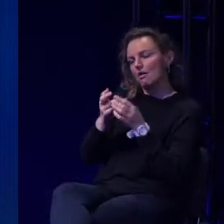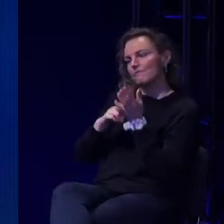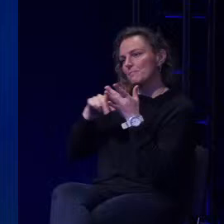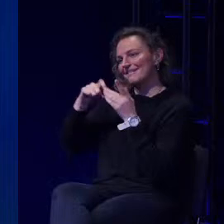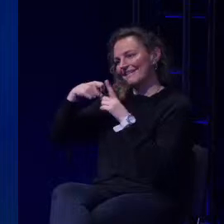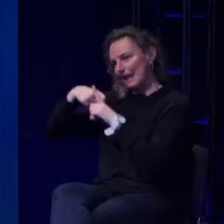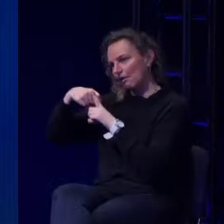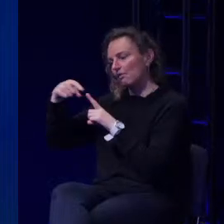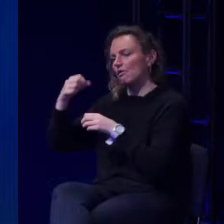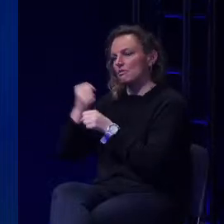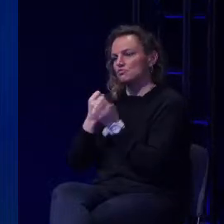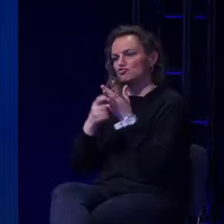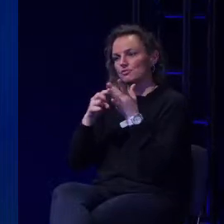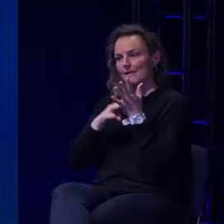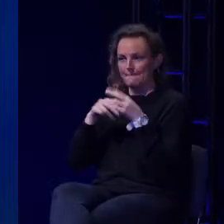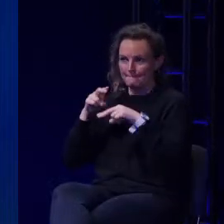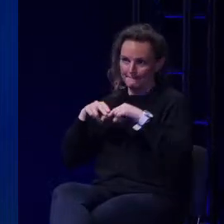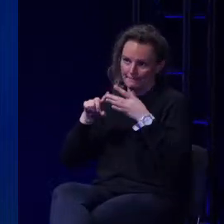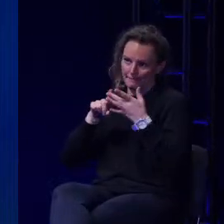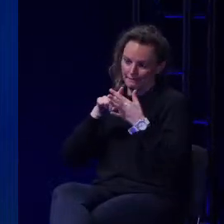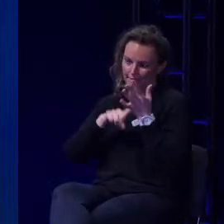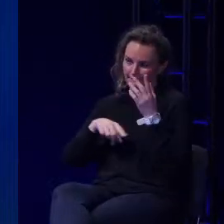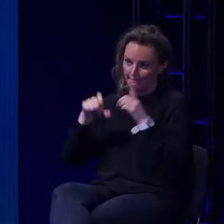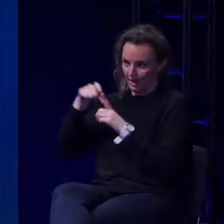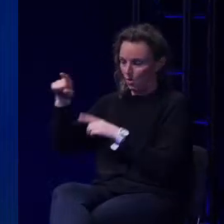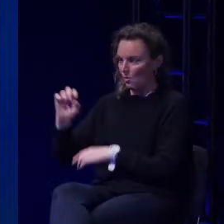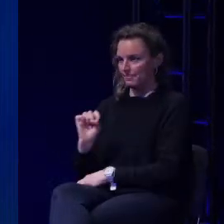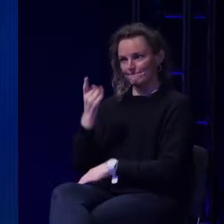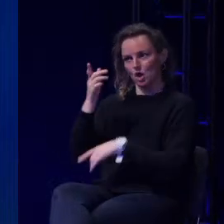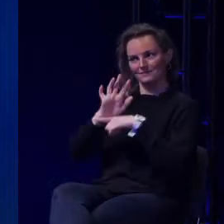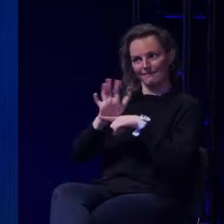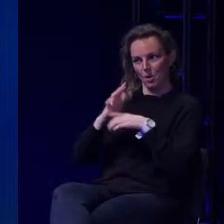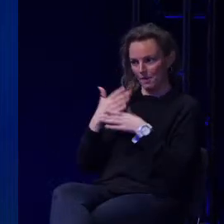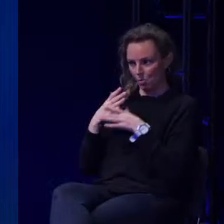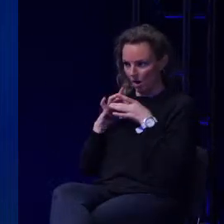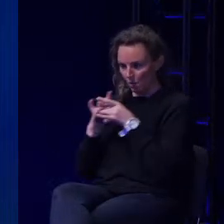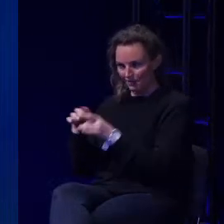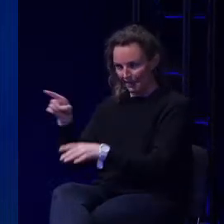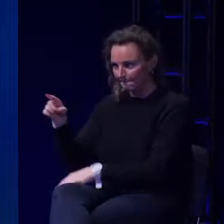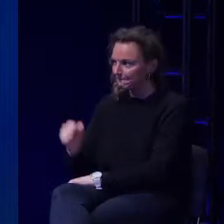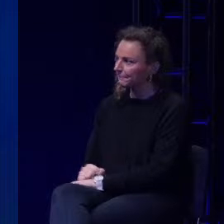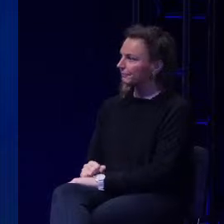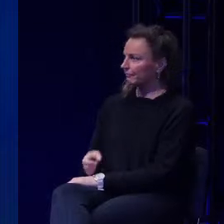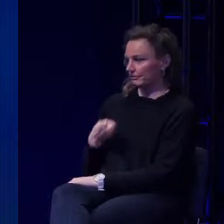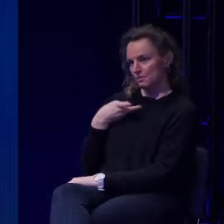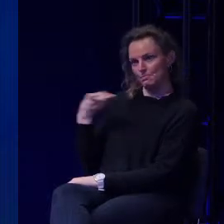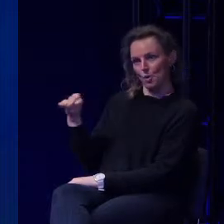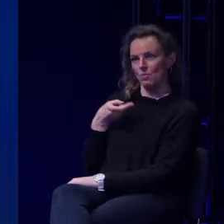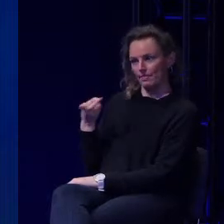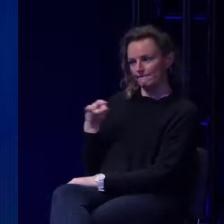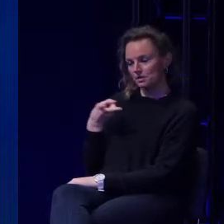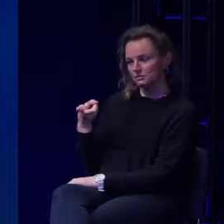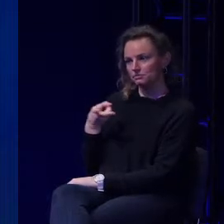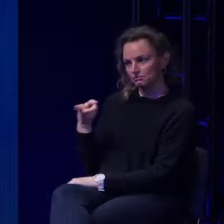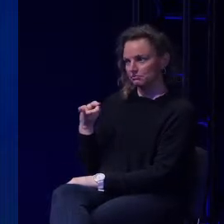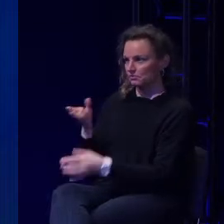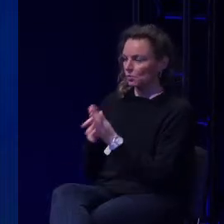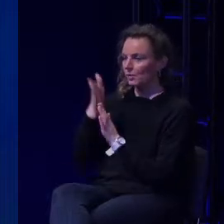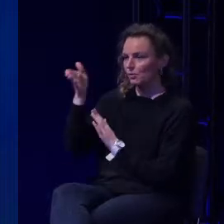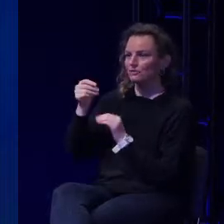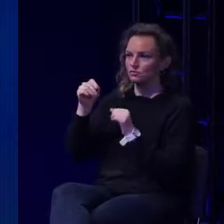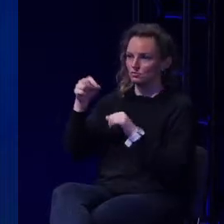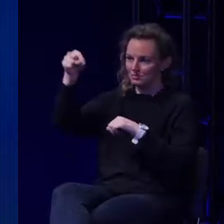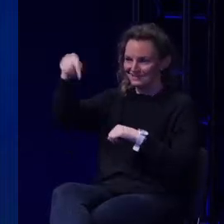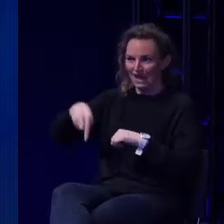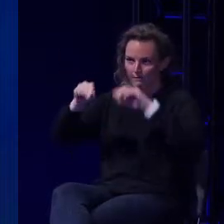great documentary filmmaker that I did. It was the first film I did with him. And we got ourselves, we went to South Africa to